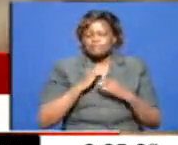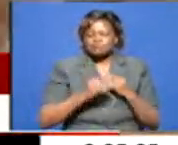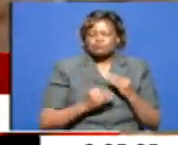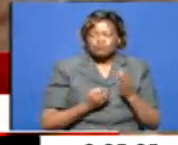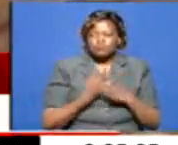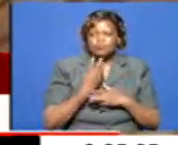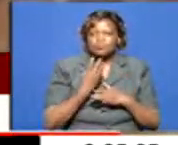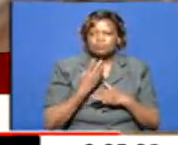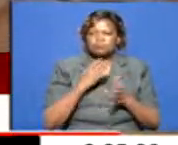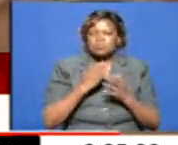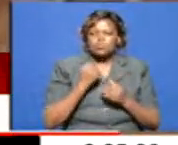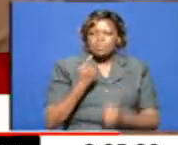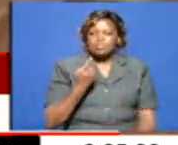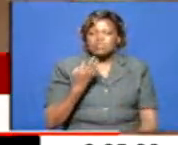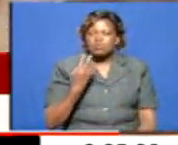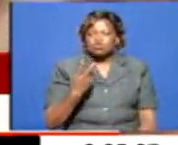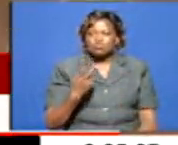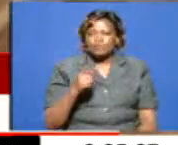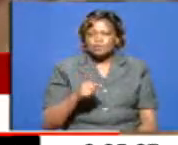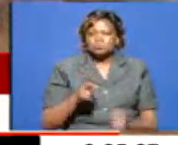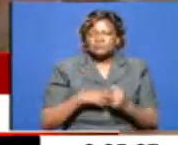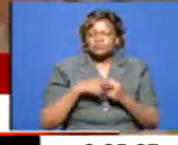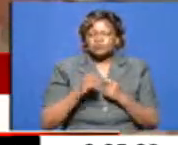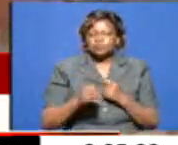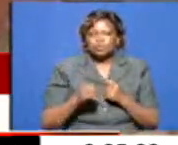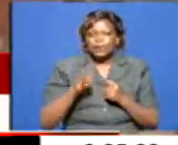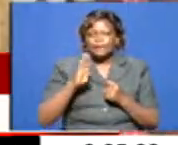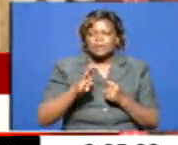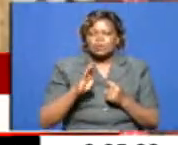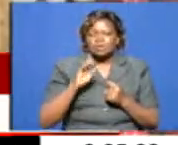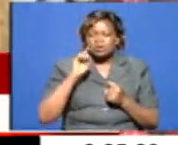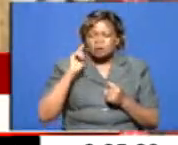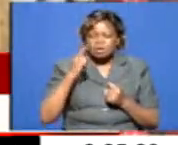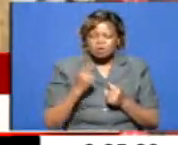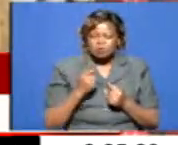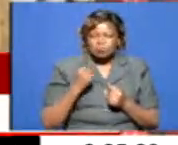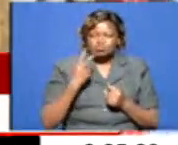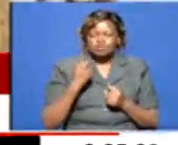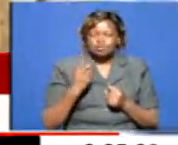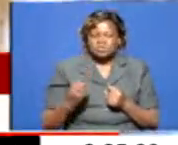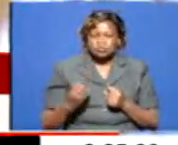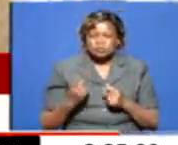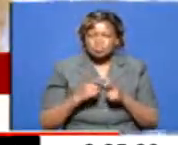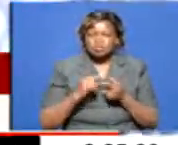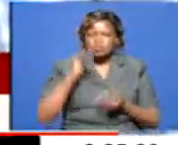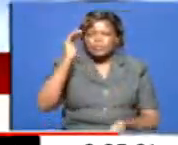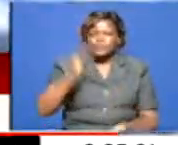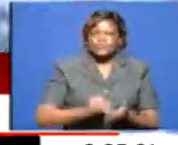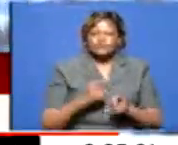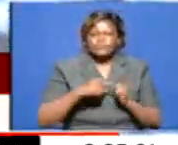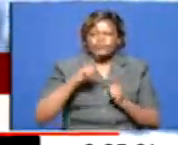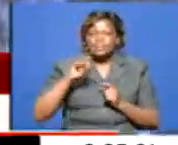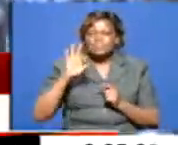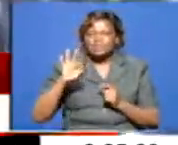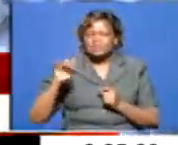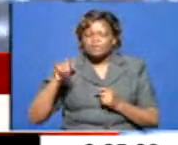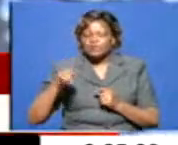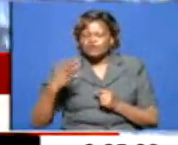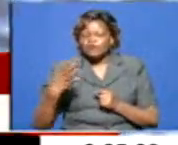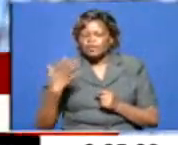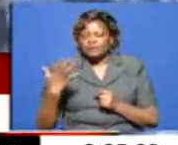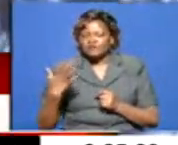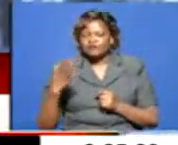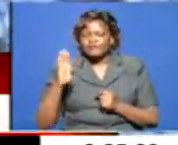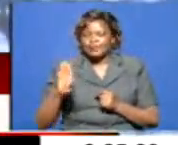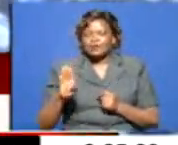to 132.70 billion Kenyan shillings in 2020, a slight decrease from 133.45 billion Kenyan